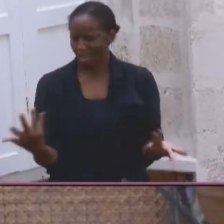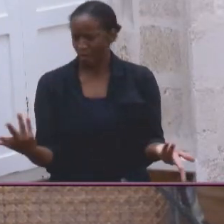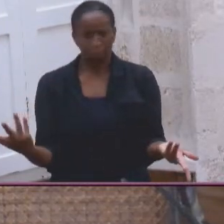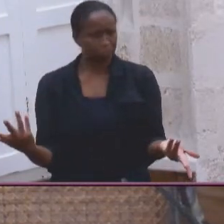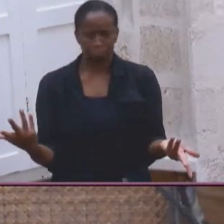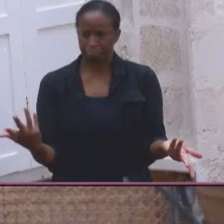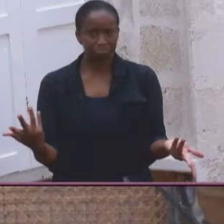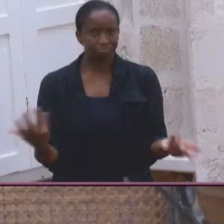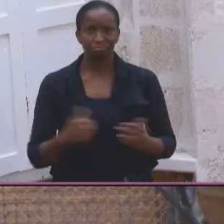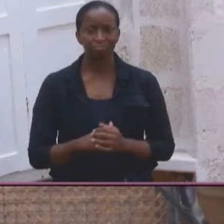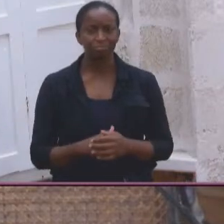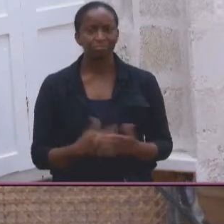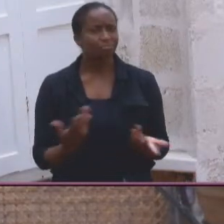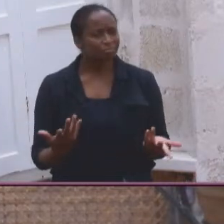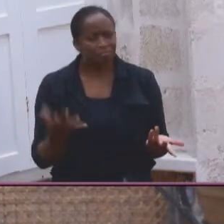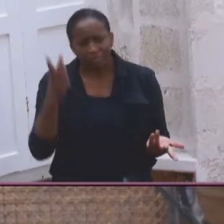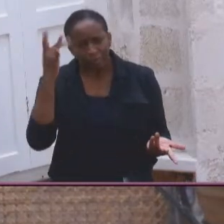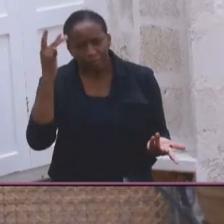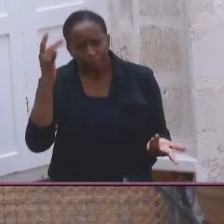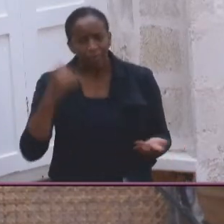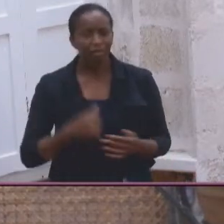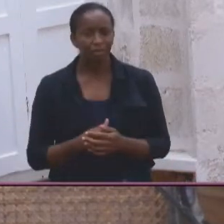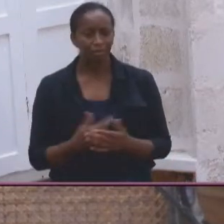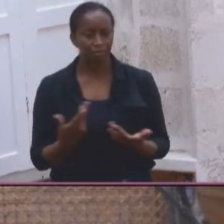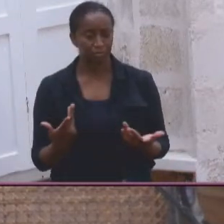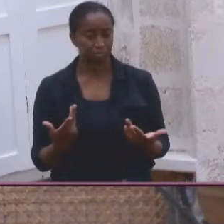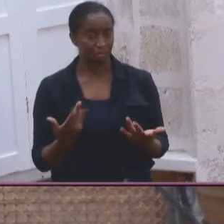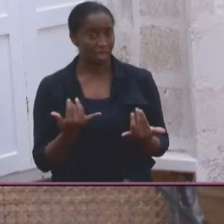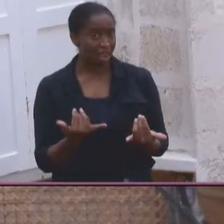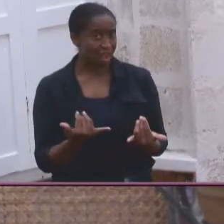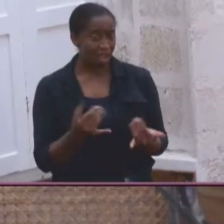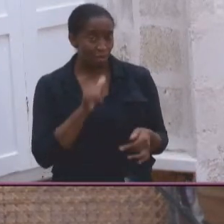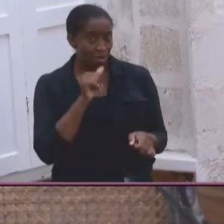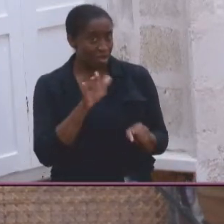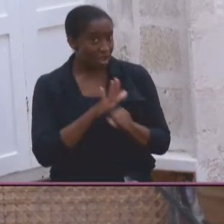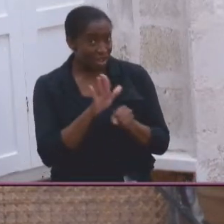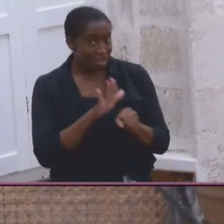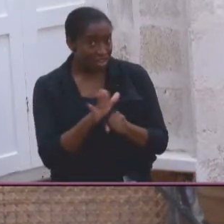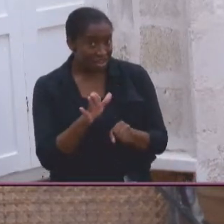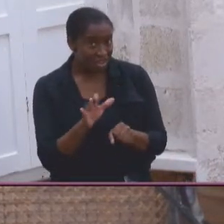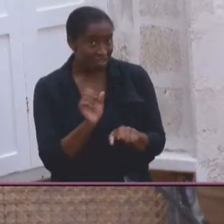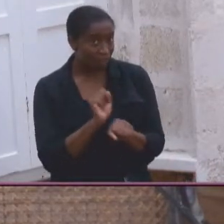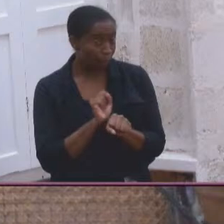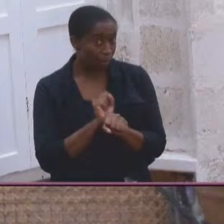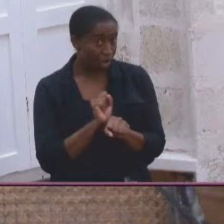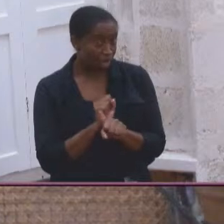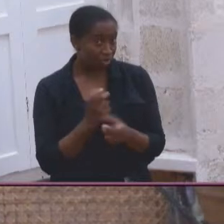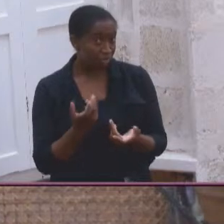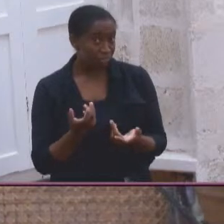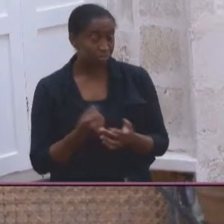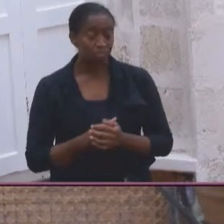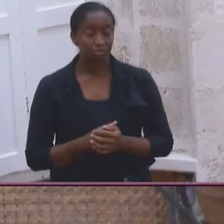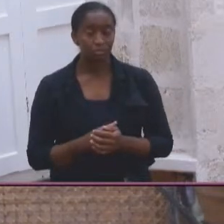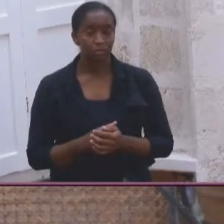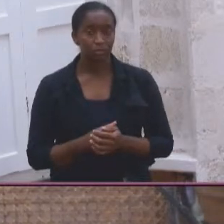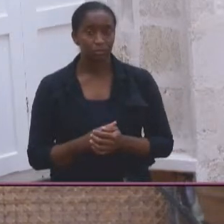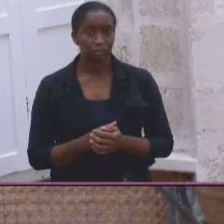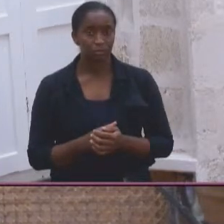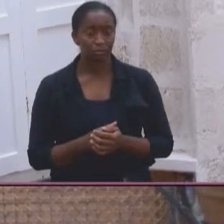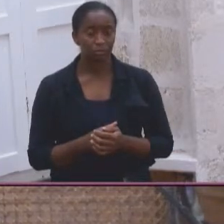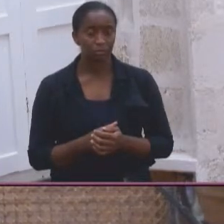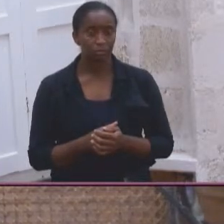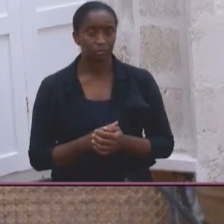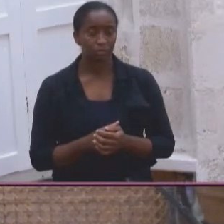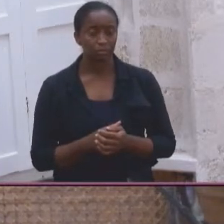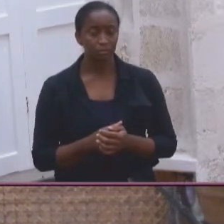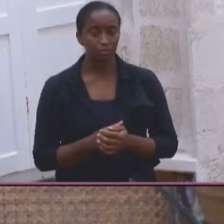a restriction placed on the hiring of the environmental health officers, on the promotion of the